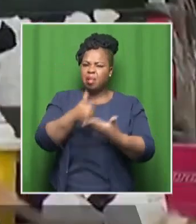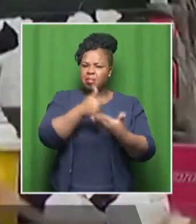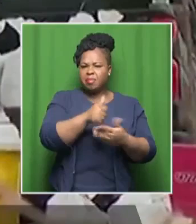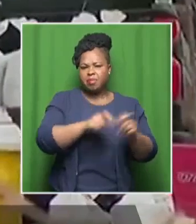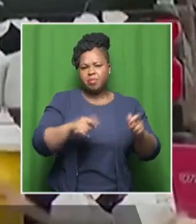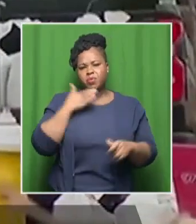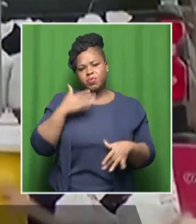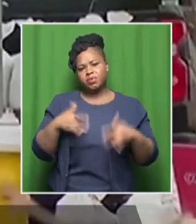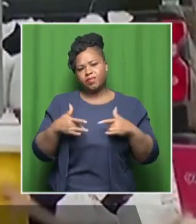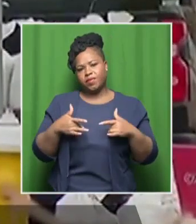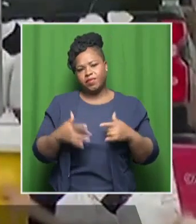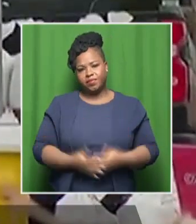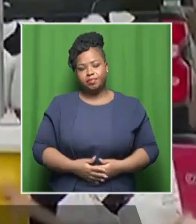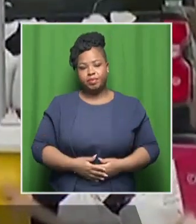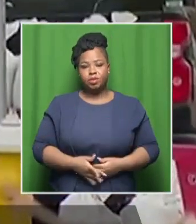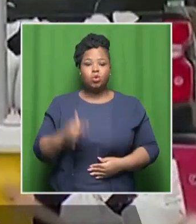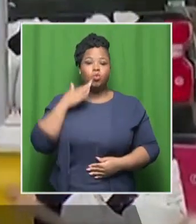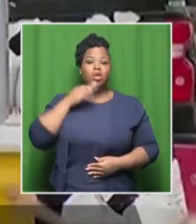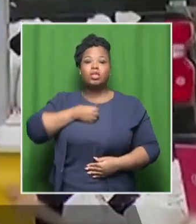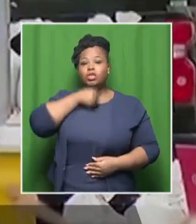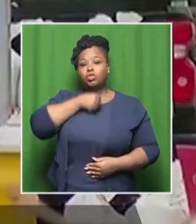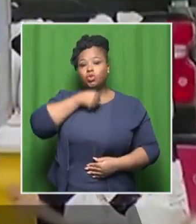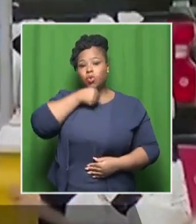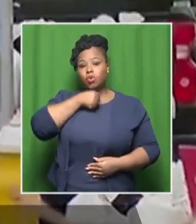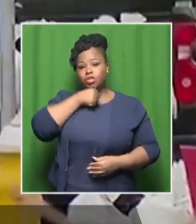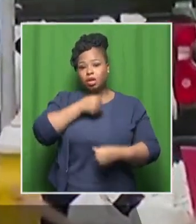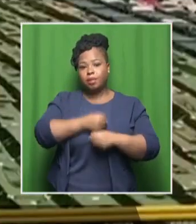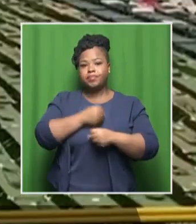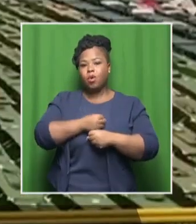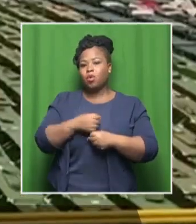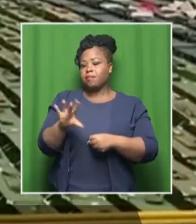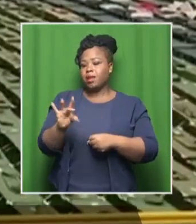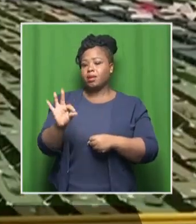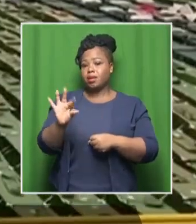survivors. In a visit to Georgia Monday, Trump falsely